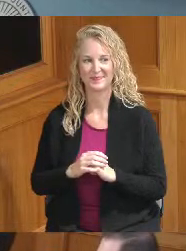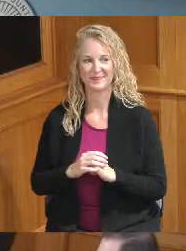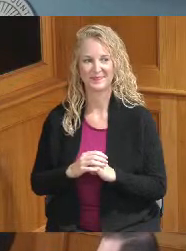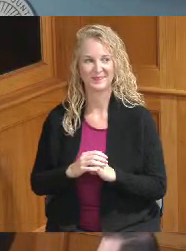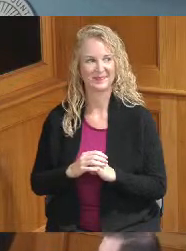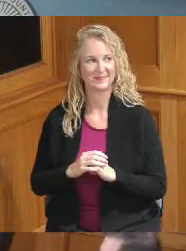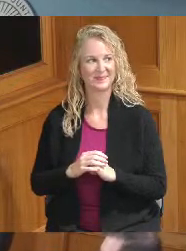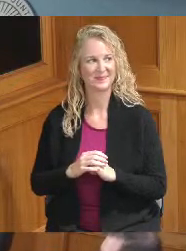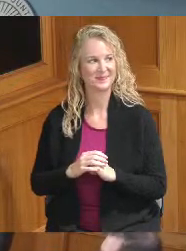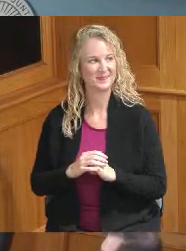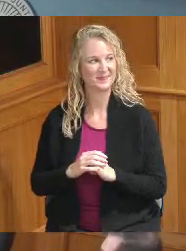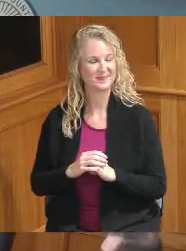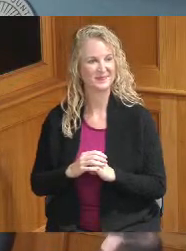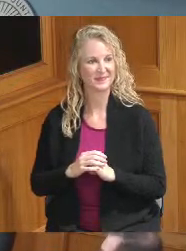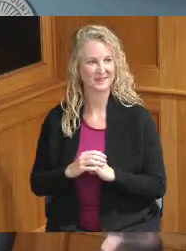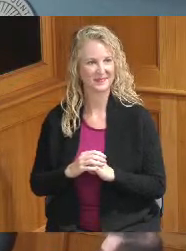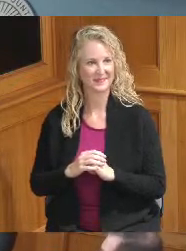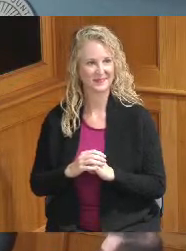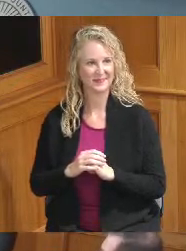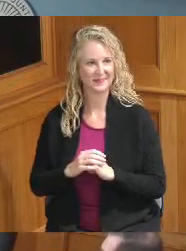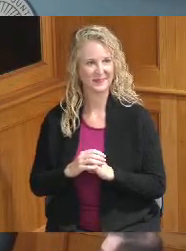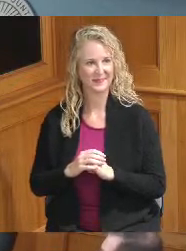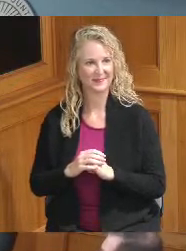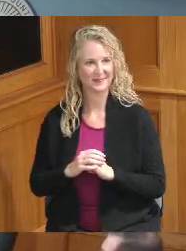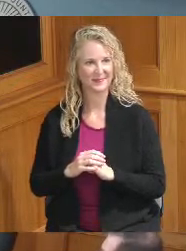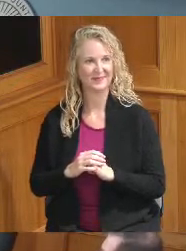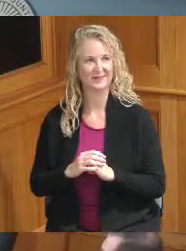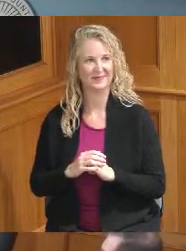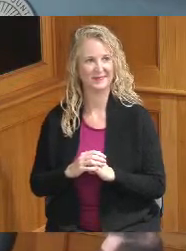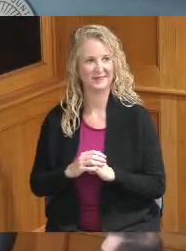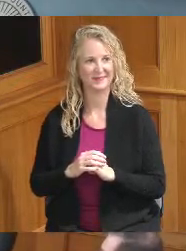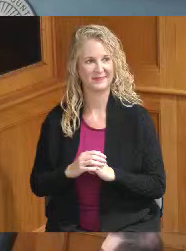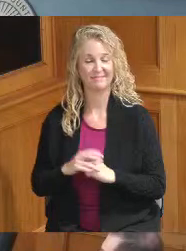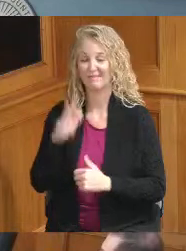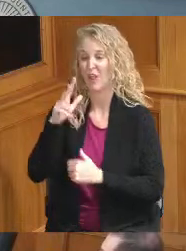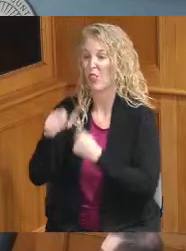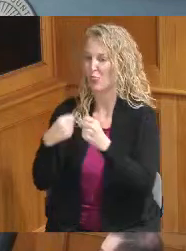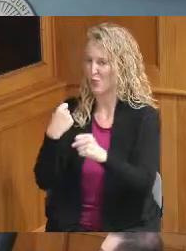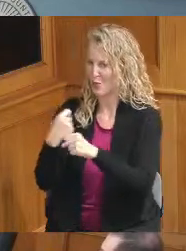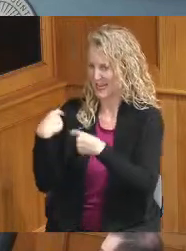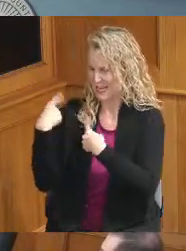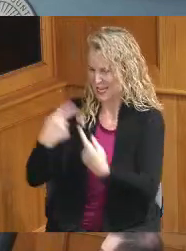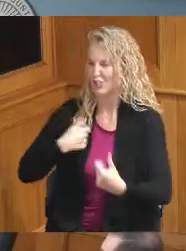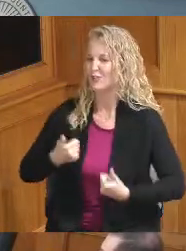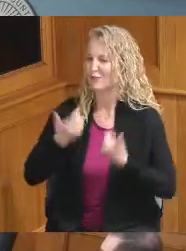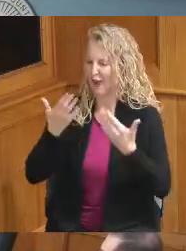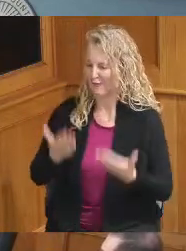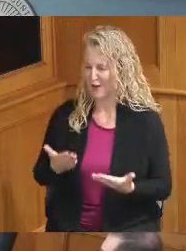Three years for me. Yeah.